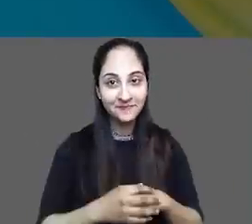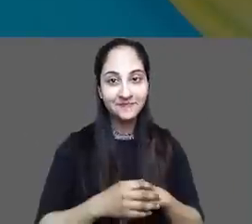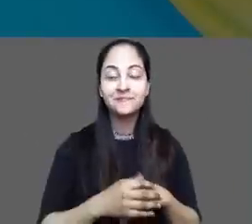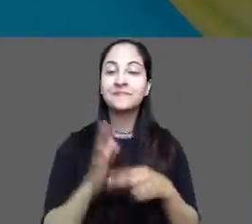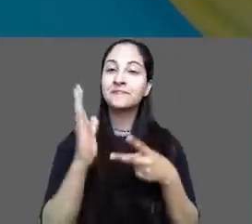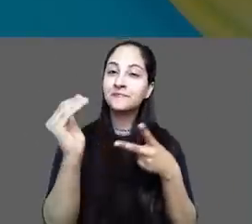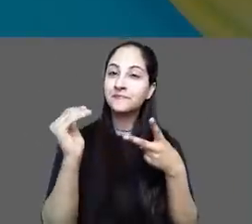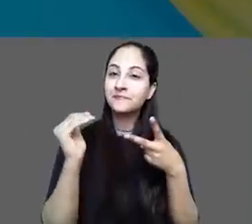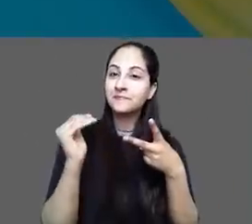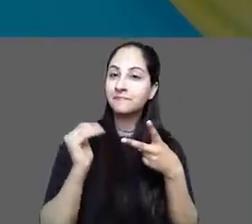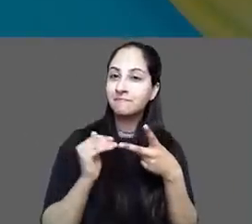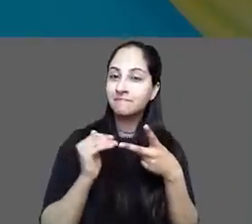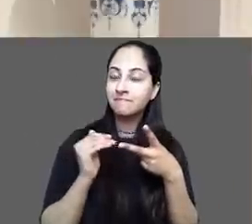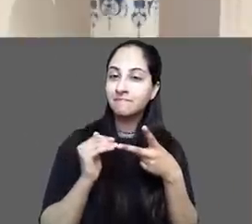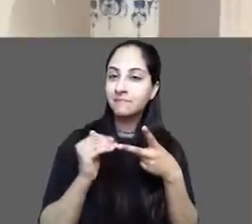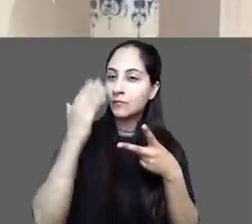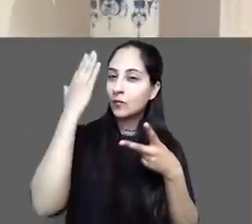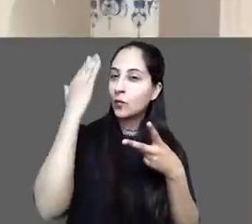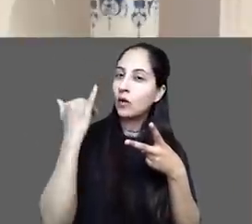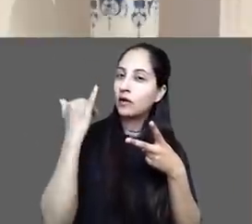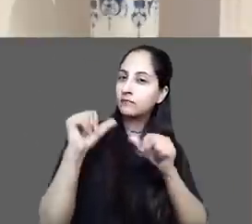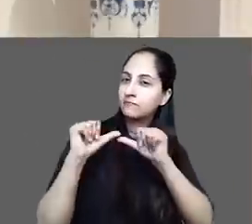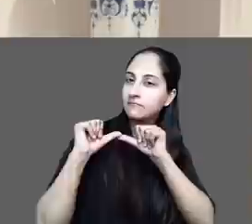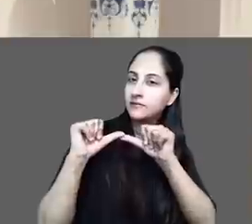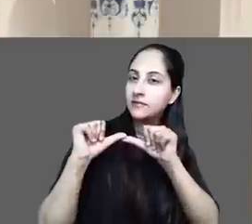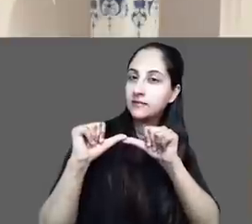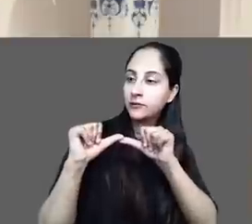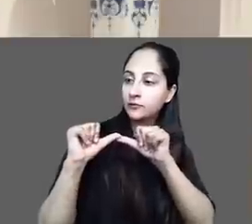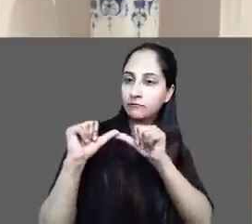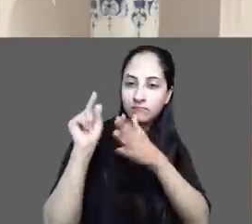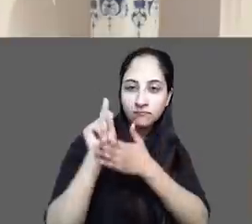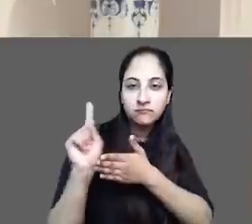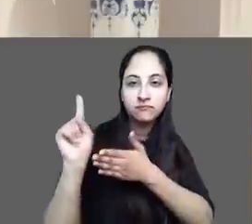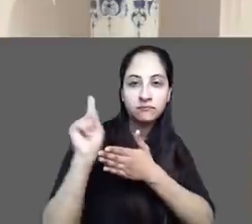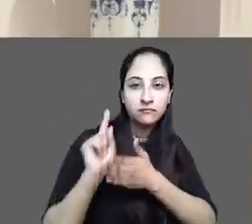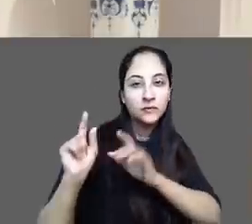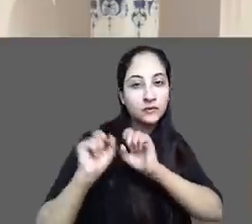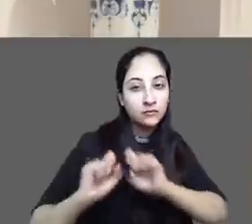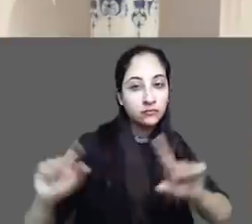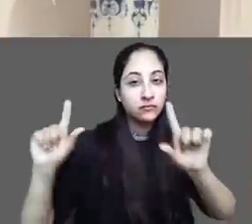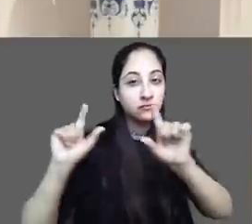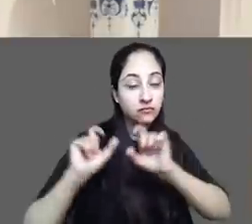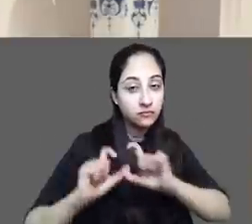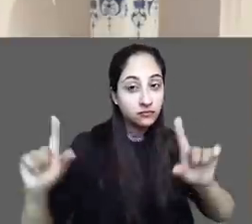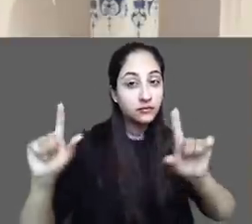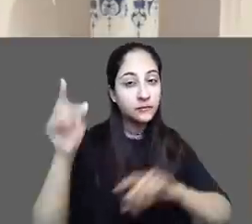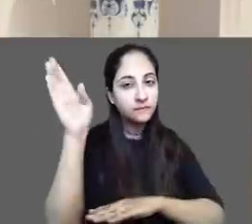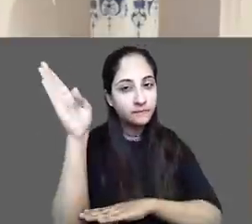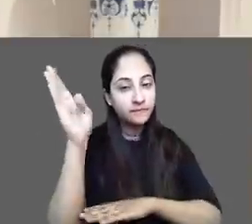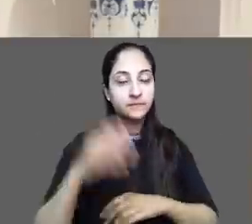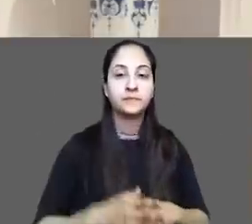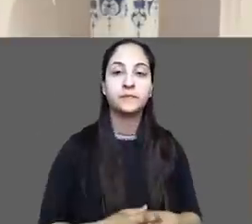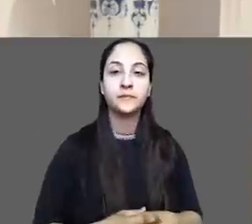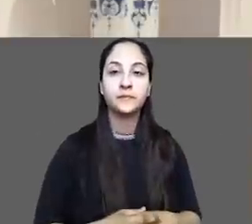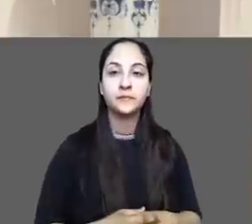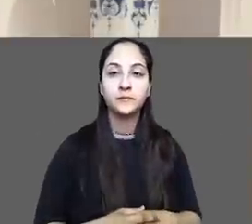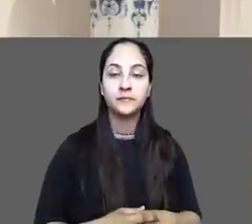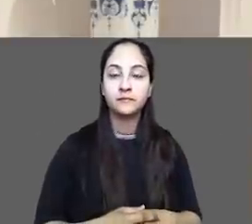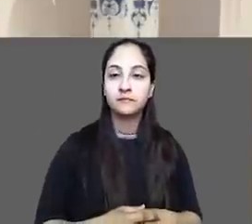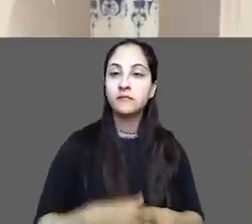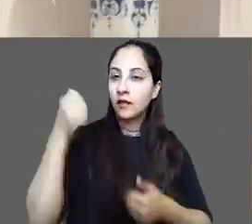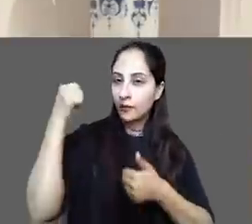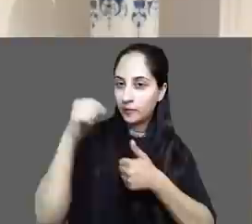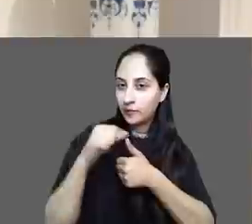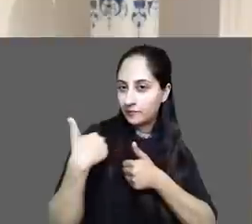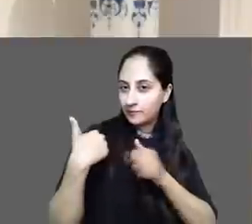laptops and phones. You know, Zain, I'll tell you, there were many things that were going through our minds, and my